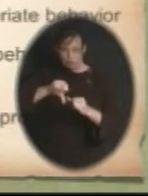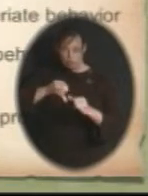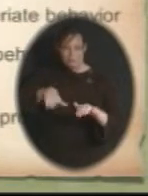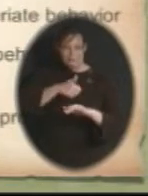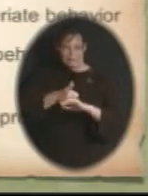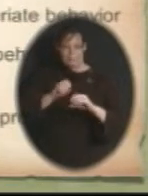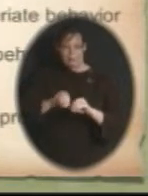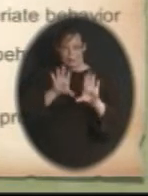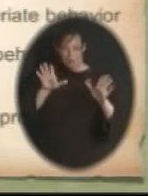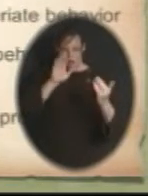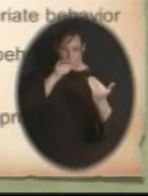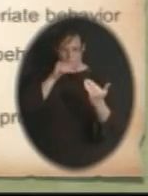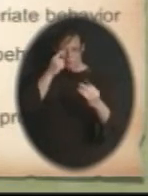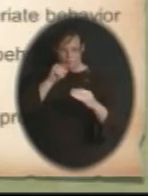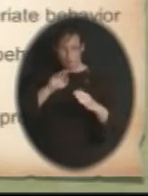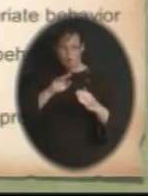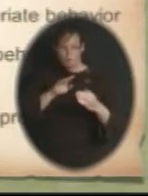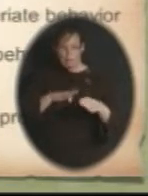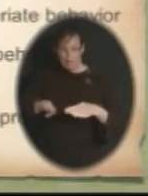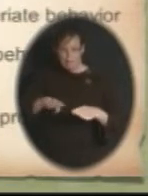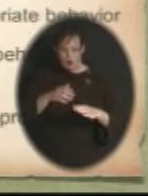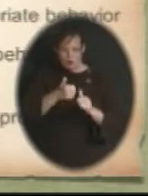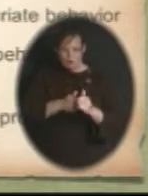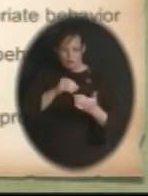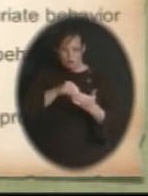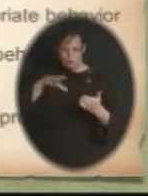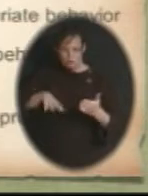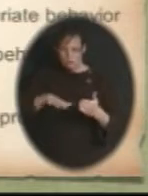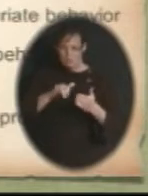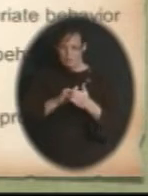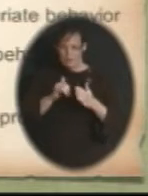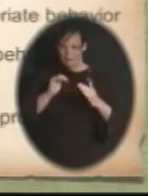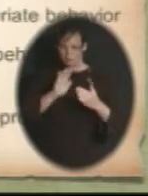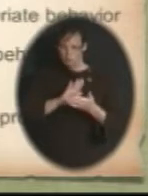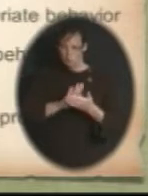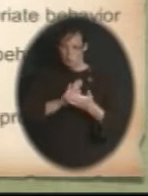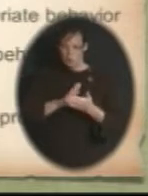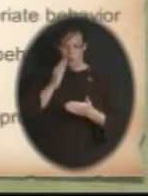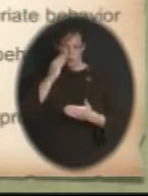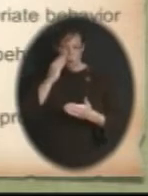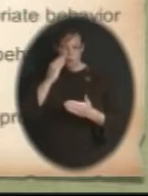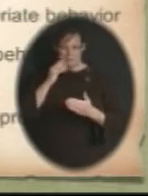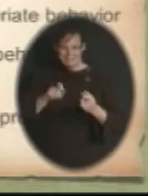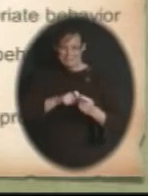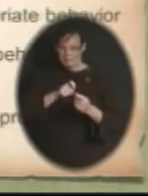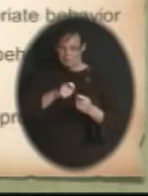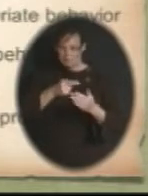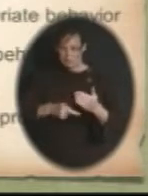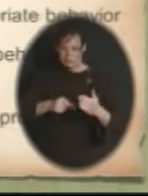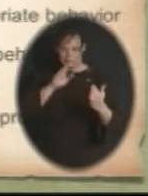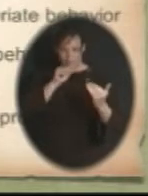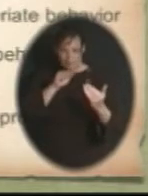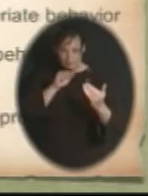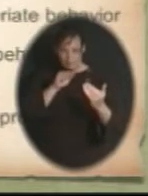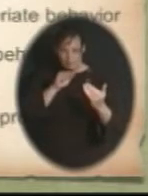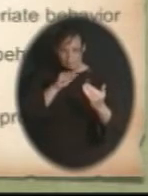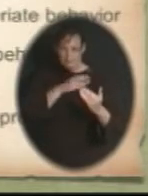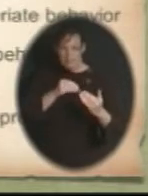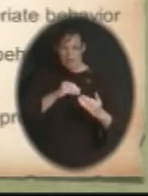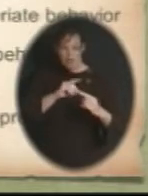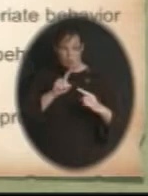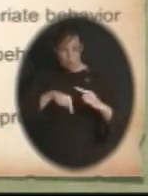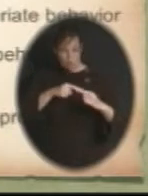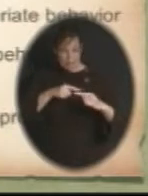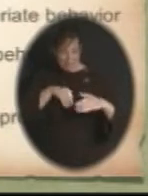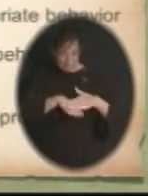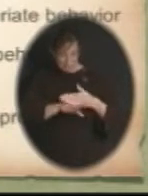clear expectations for behavior. Every student in that school knows what is expected of them, okay? And when I enter a